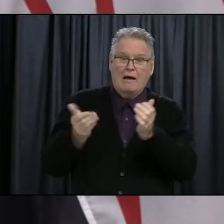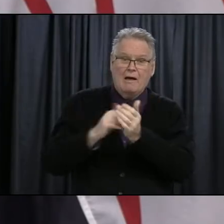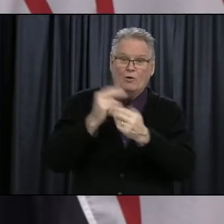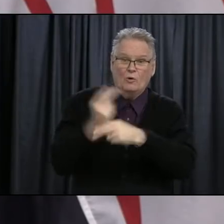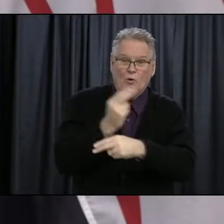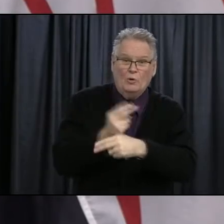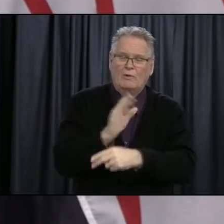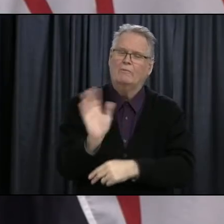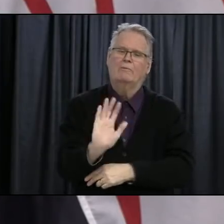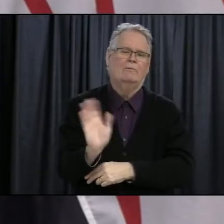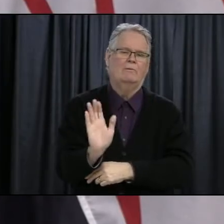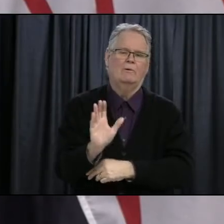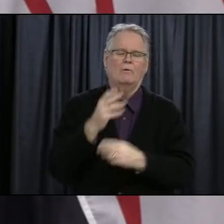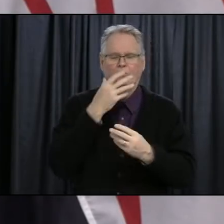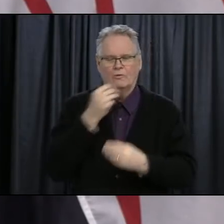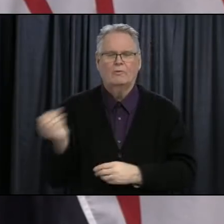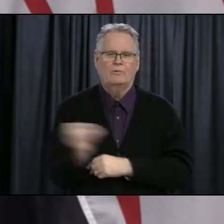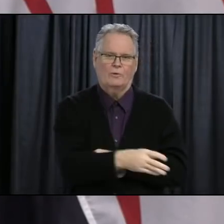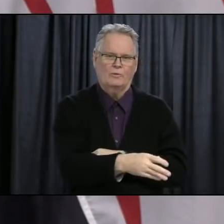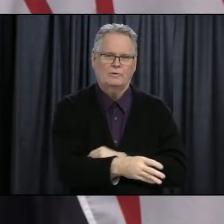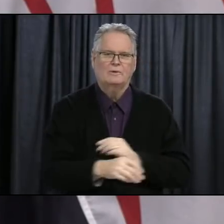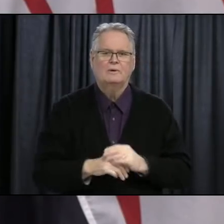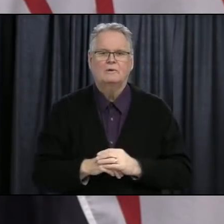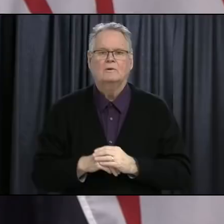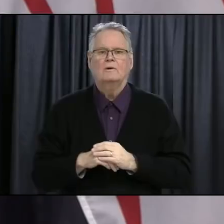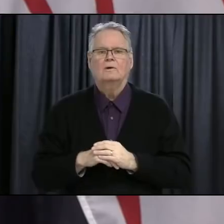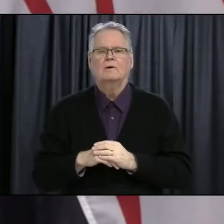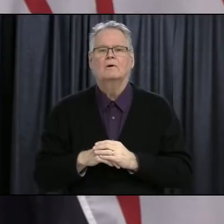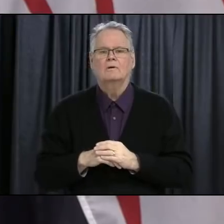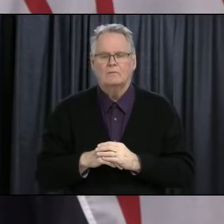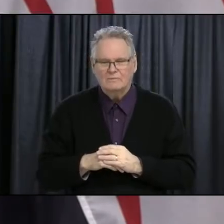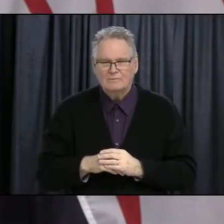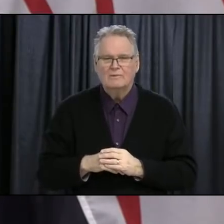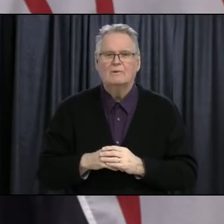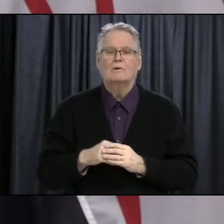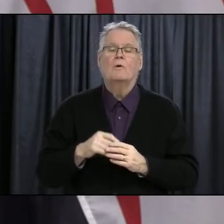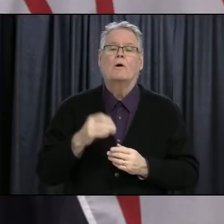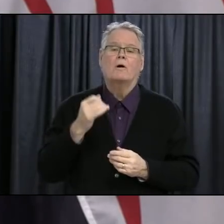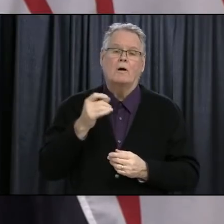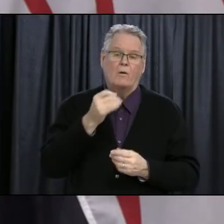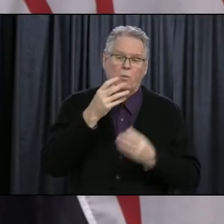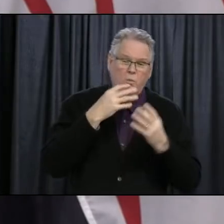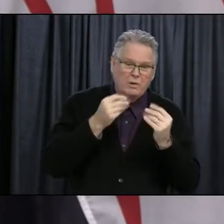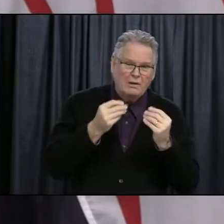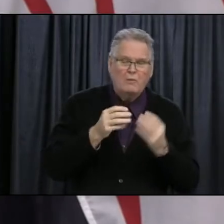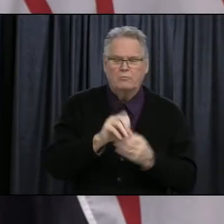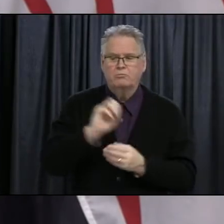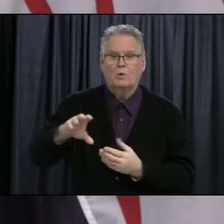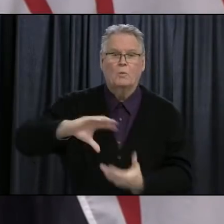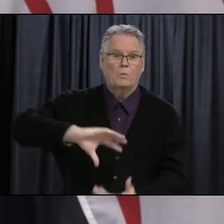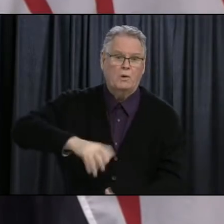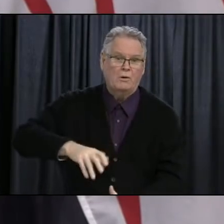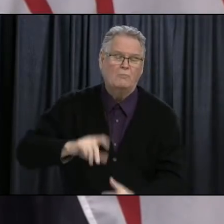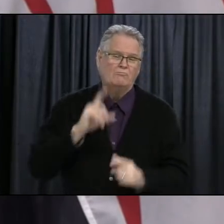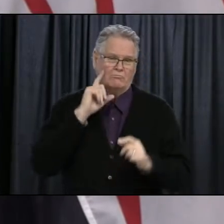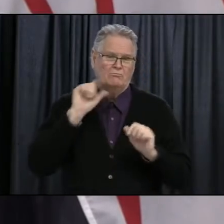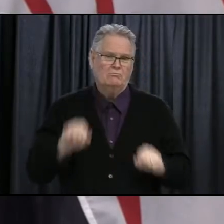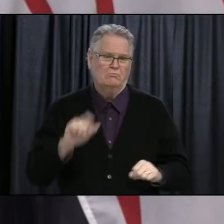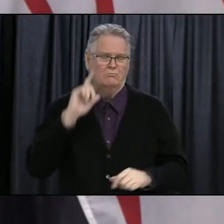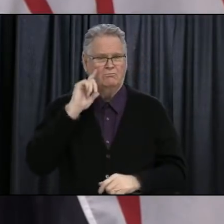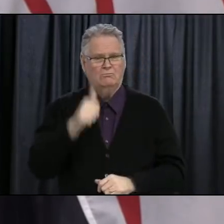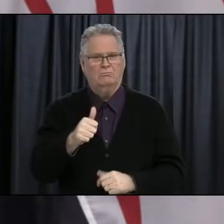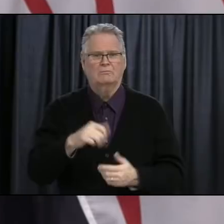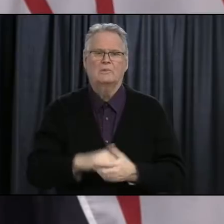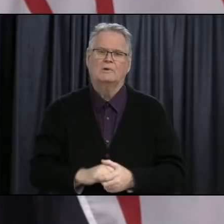cover your nose, mouth, and chin in order to effectively protect you and others. A face shield can be worn in addition to